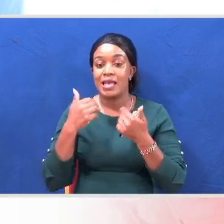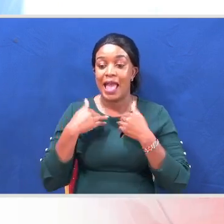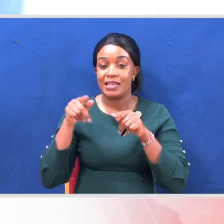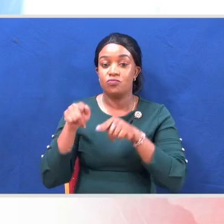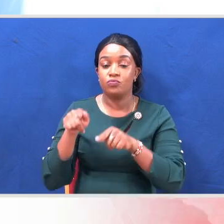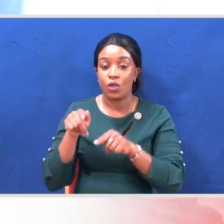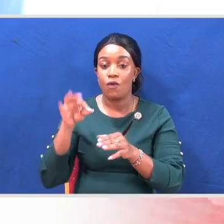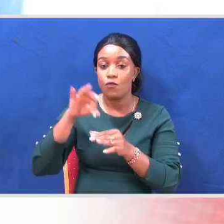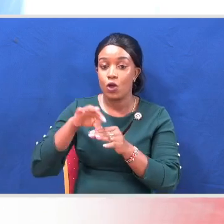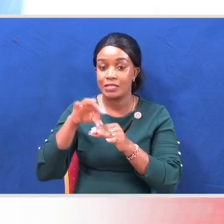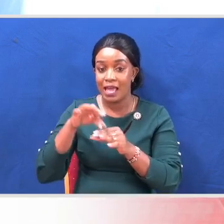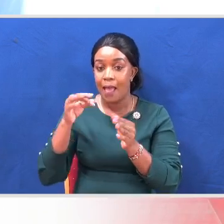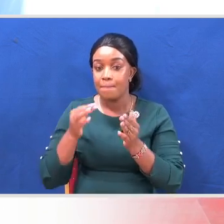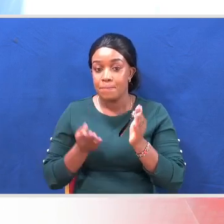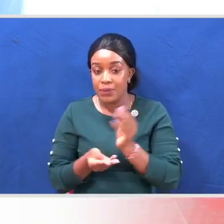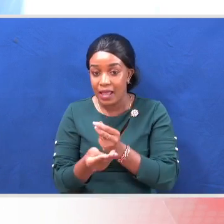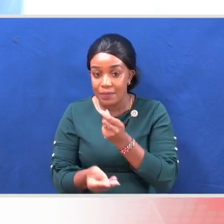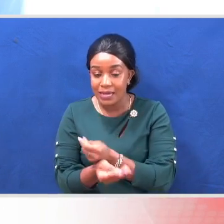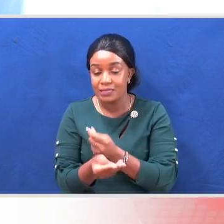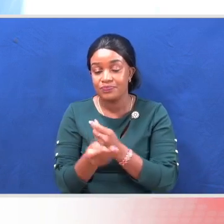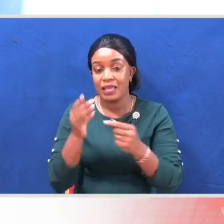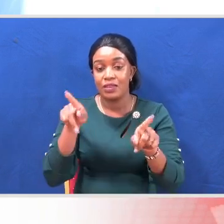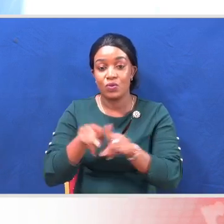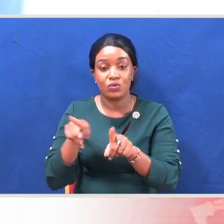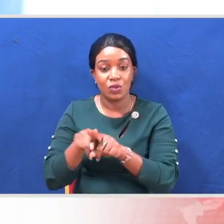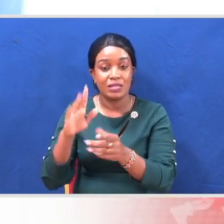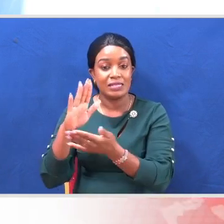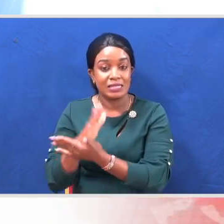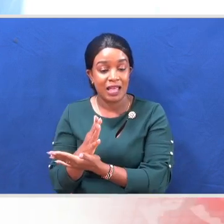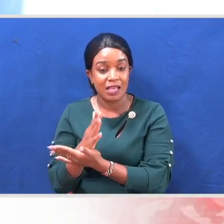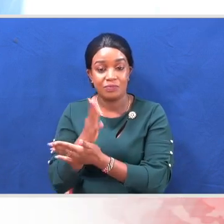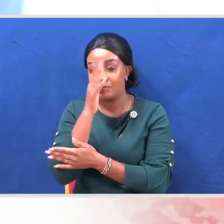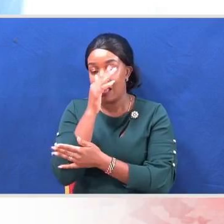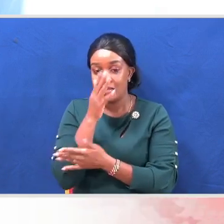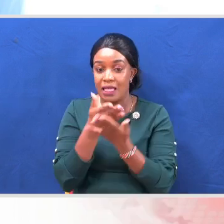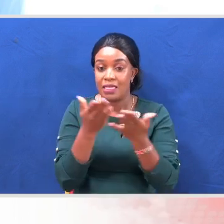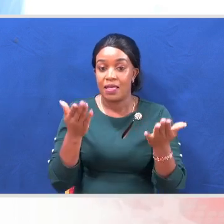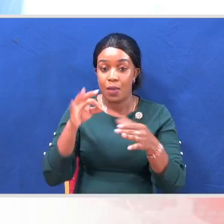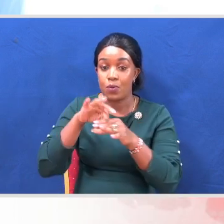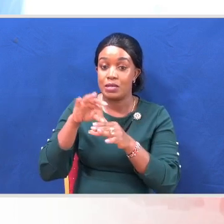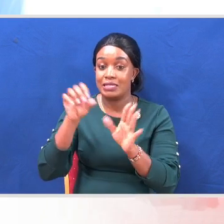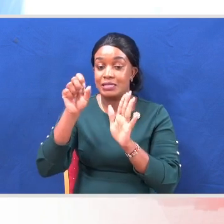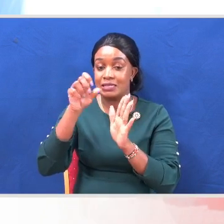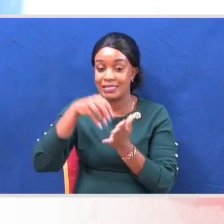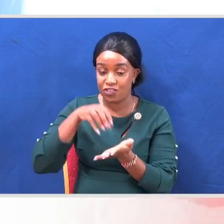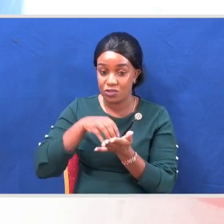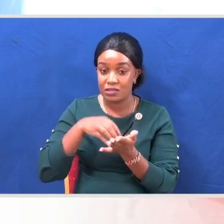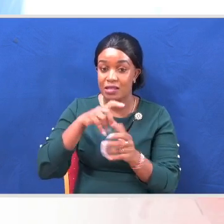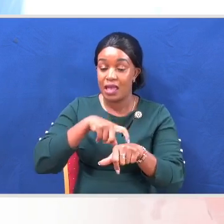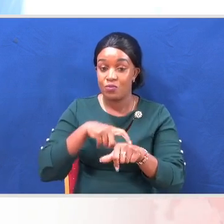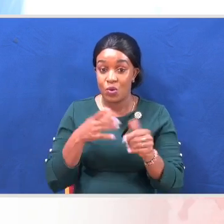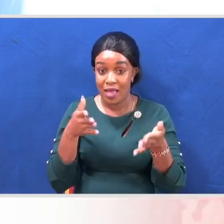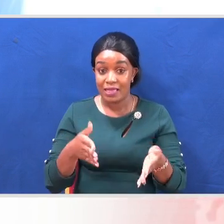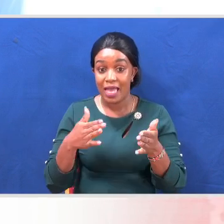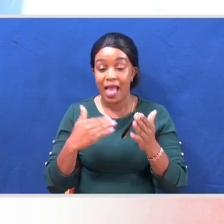of voter bribery and violence in some of the polling stations. Actually, as we were here just a few